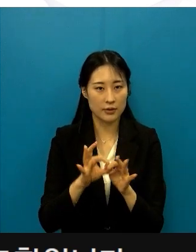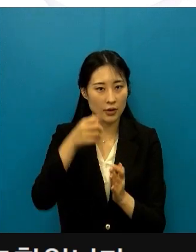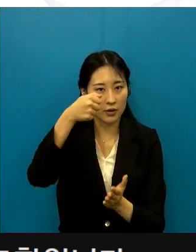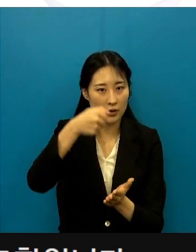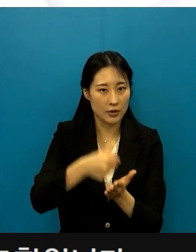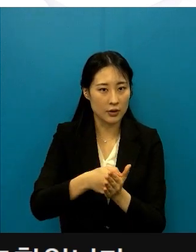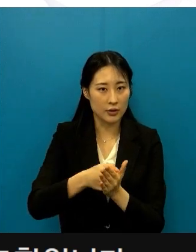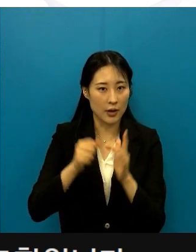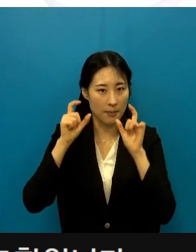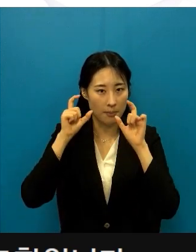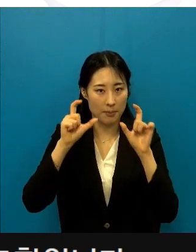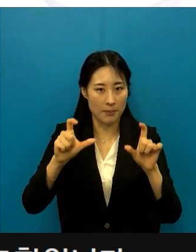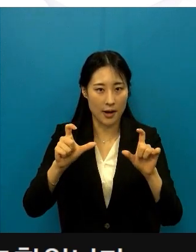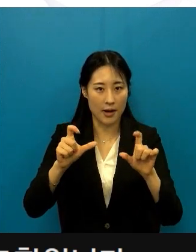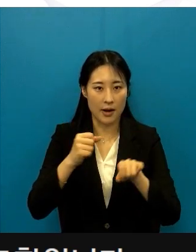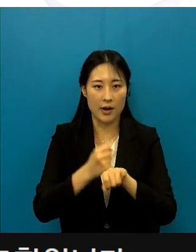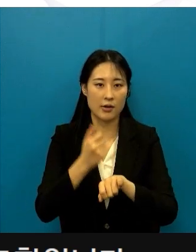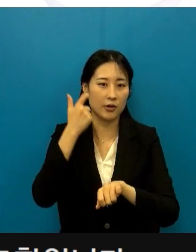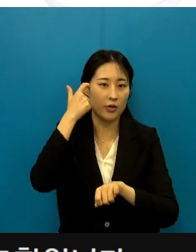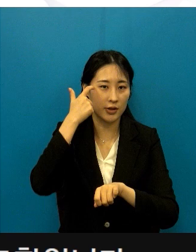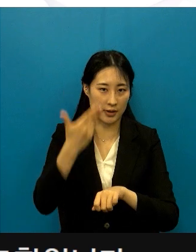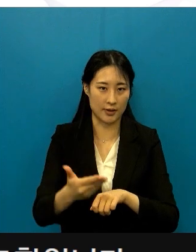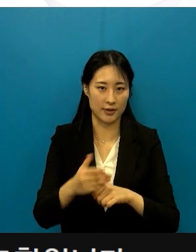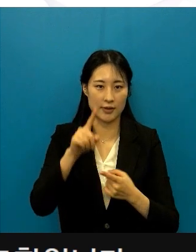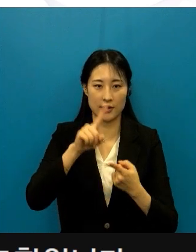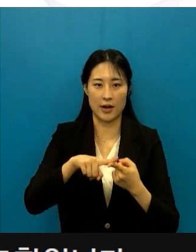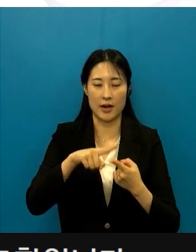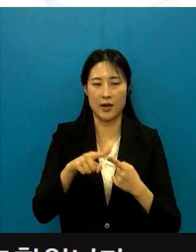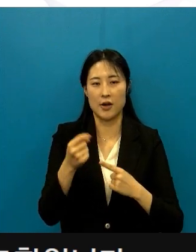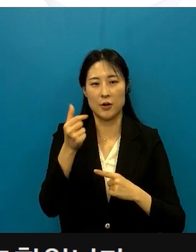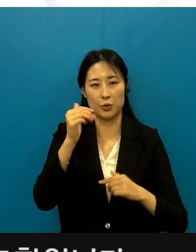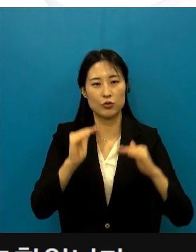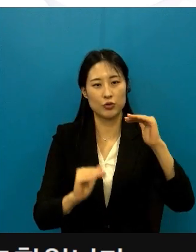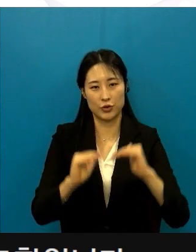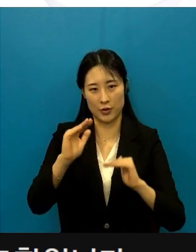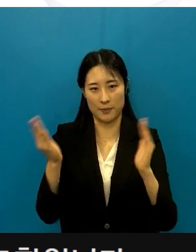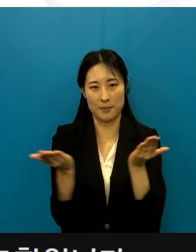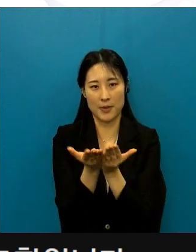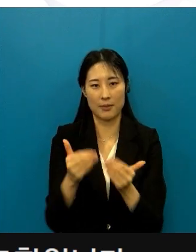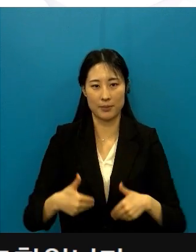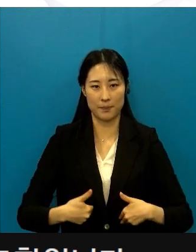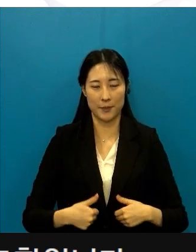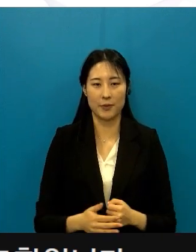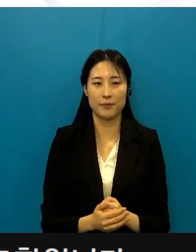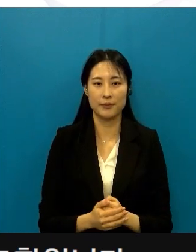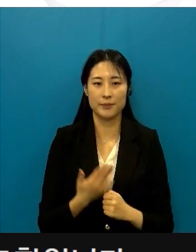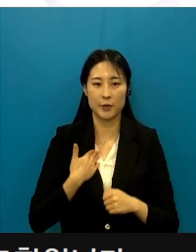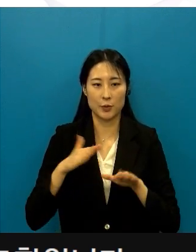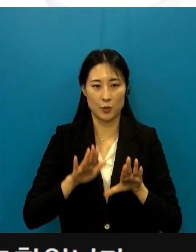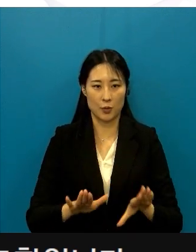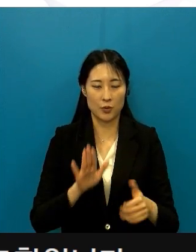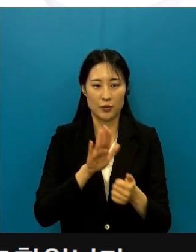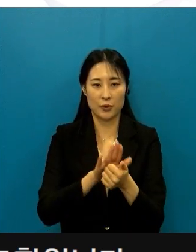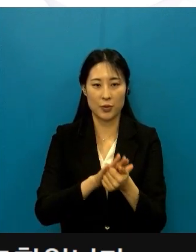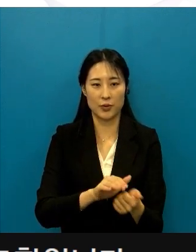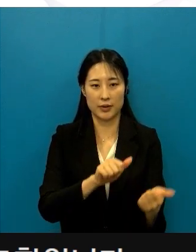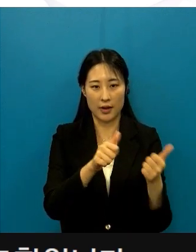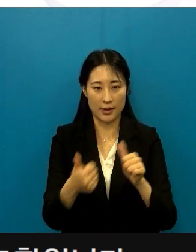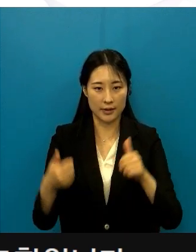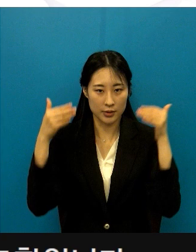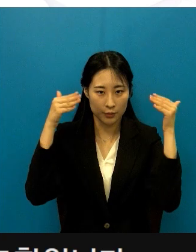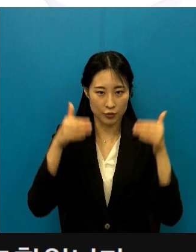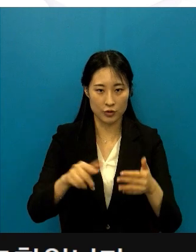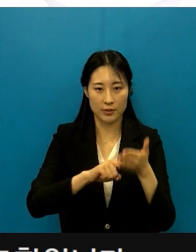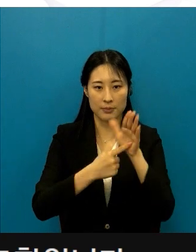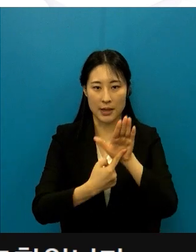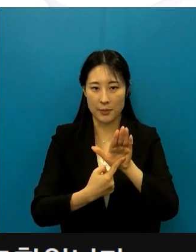Now, as I said, I'm not focusing on assisted dying. I'm looking at whether we're free to choose where to die and why so